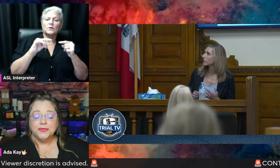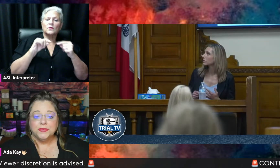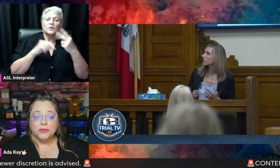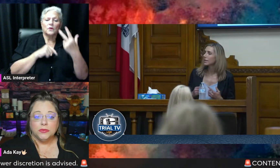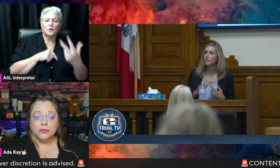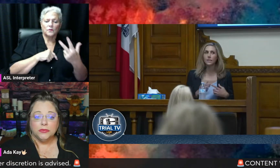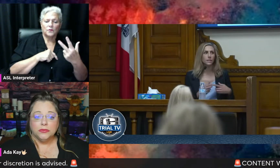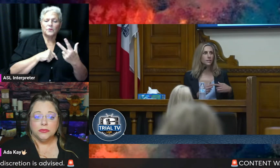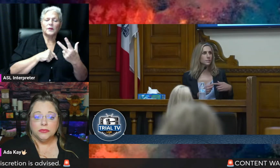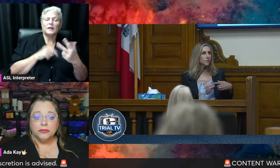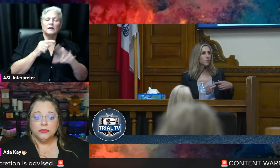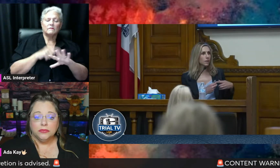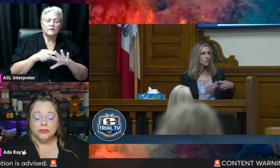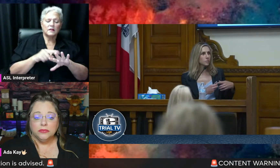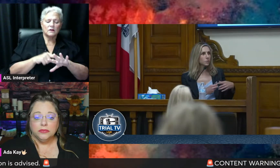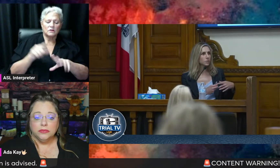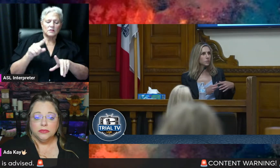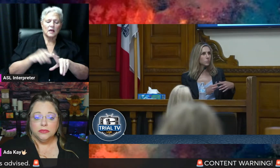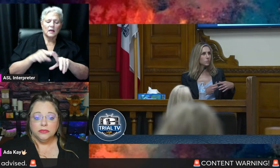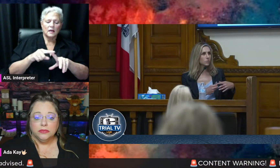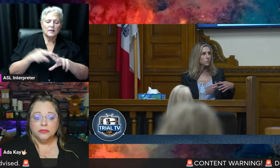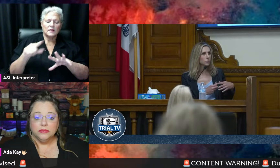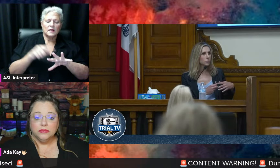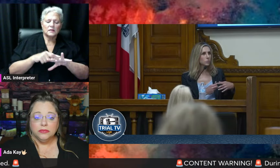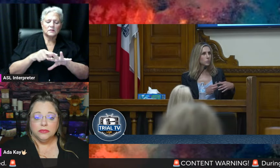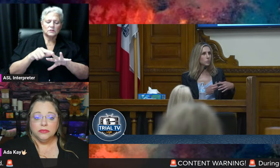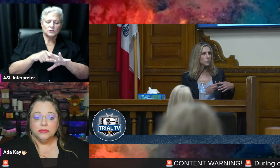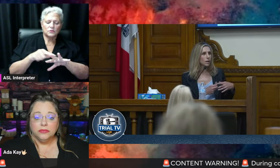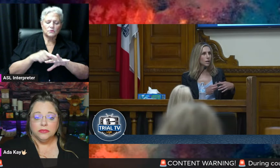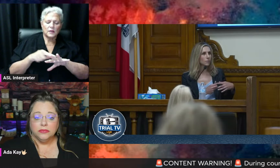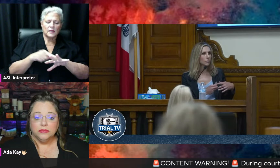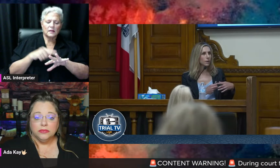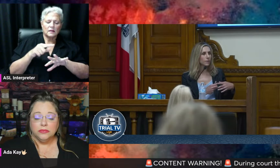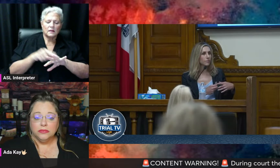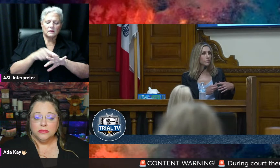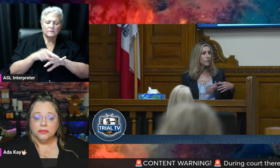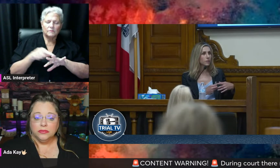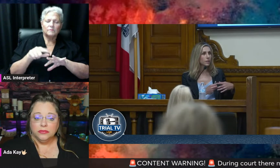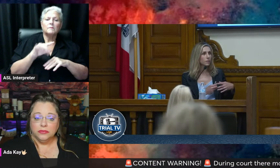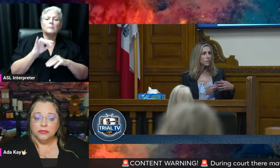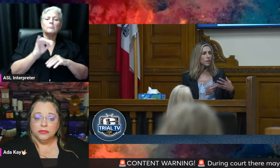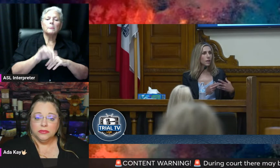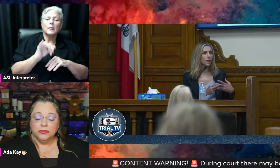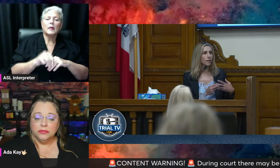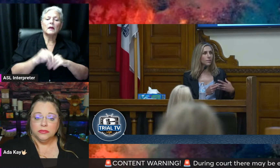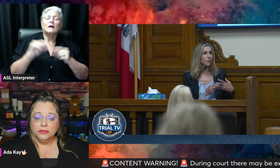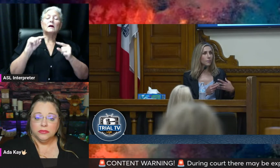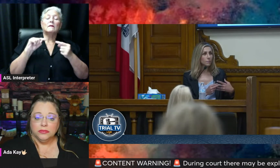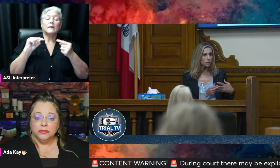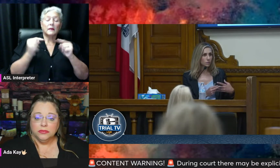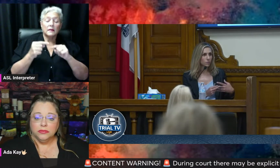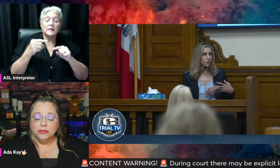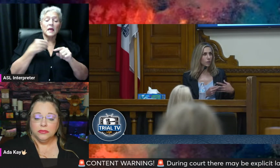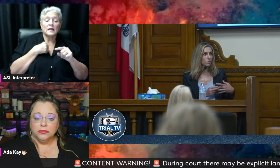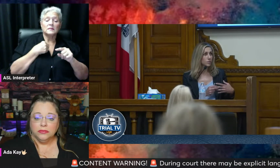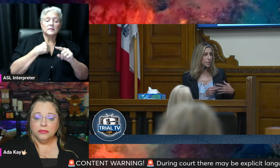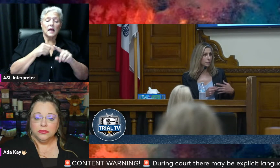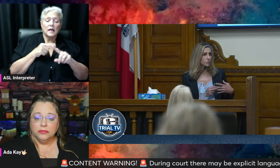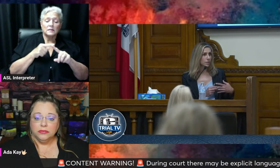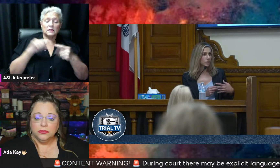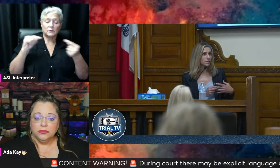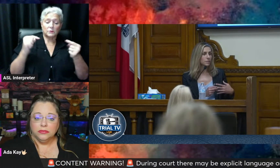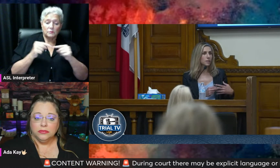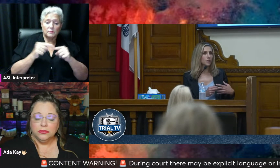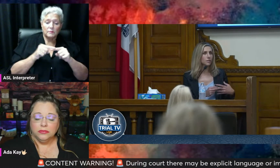ring fingers. The index finger has a pretty superficial wound by the fingernail. The middle finger